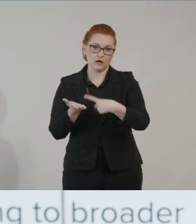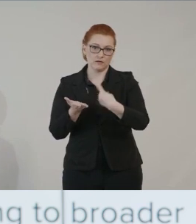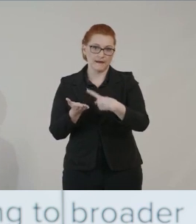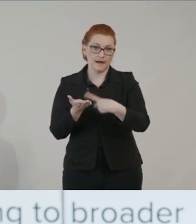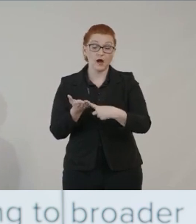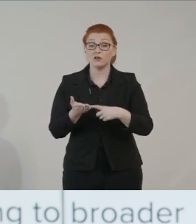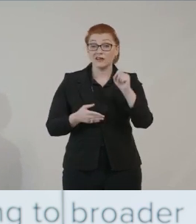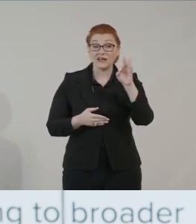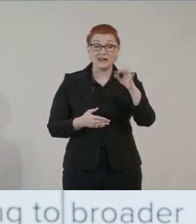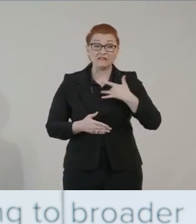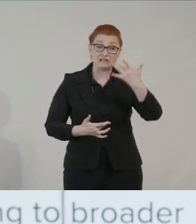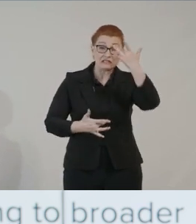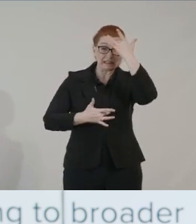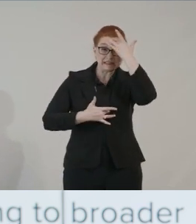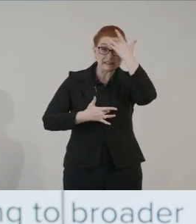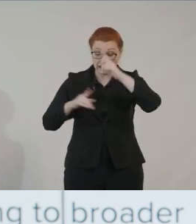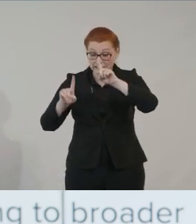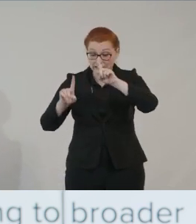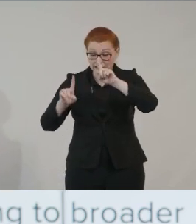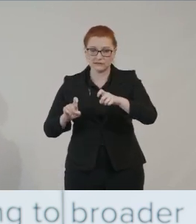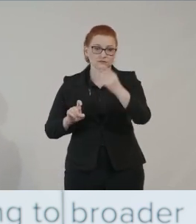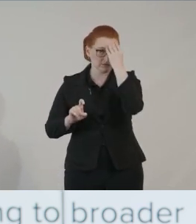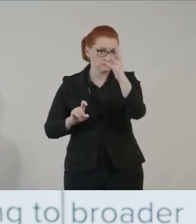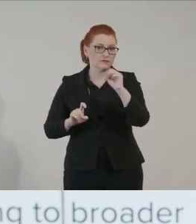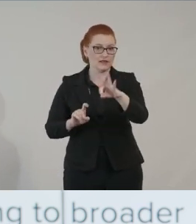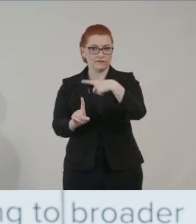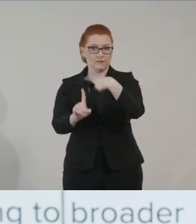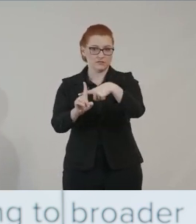throughout the crisis. To date, we've conducted